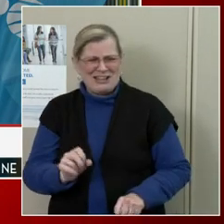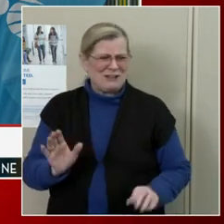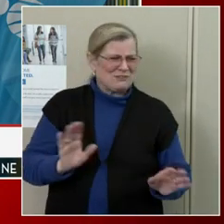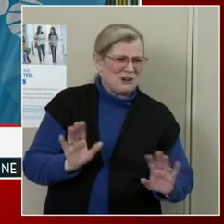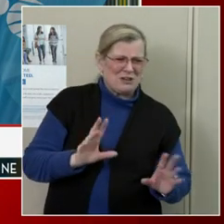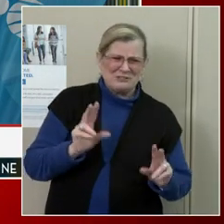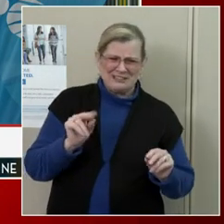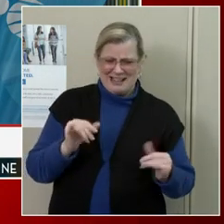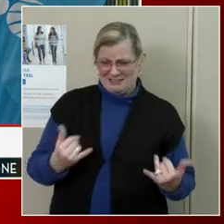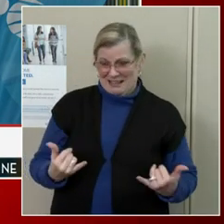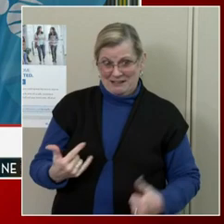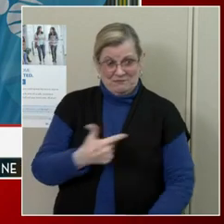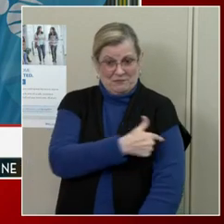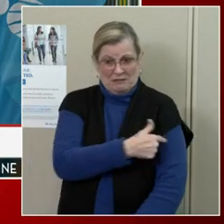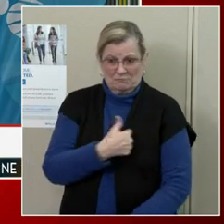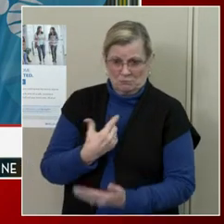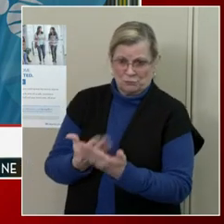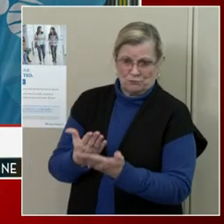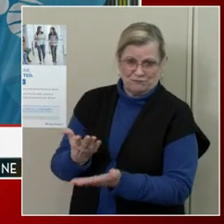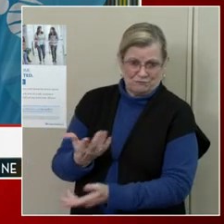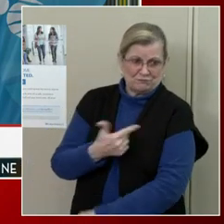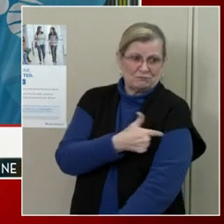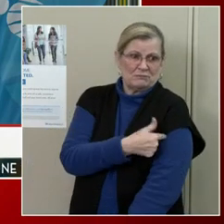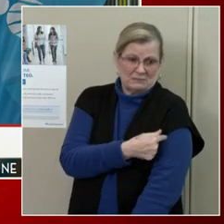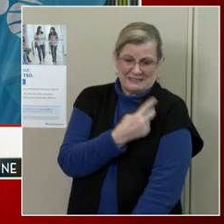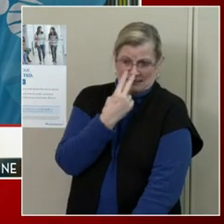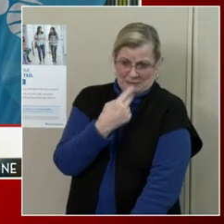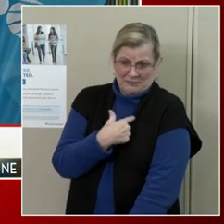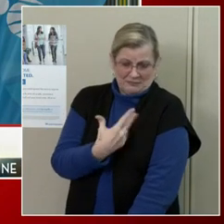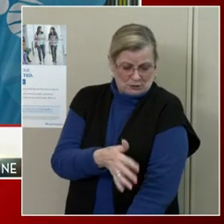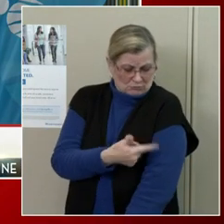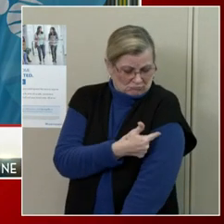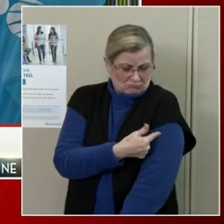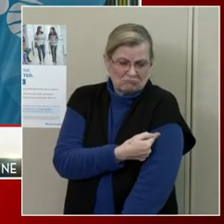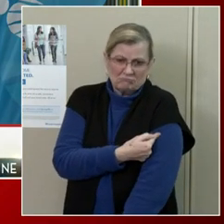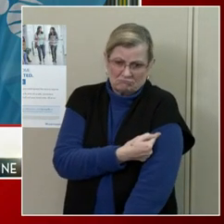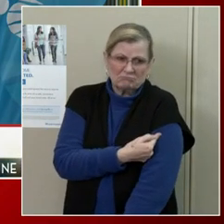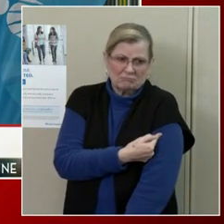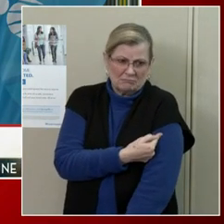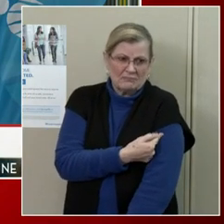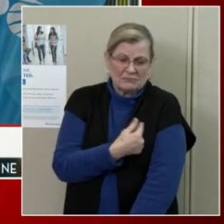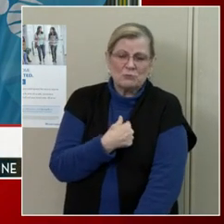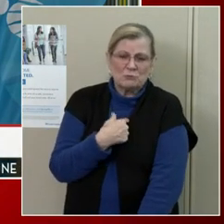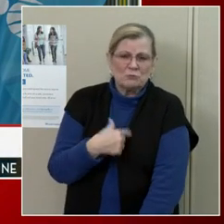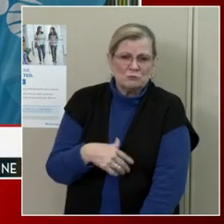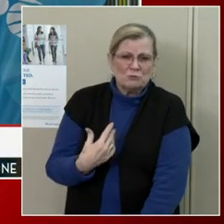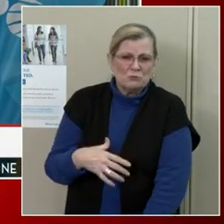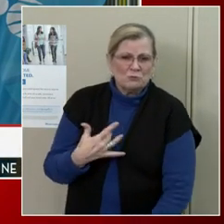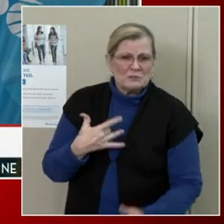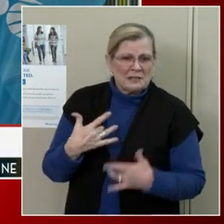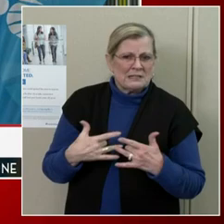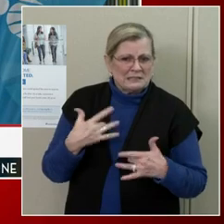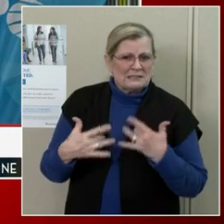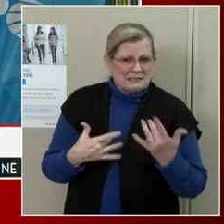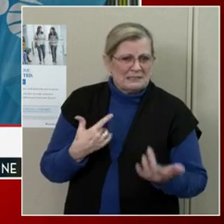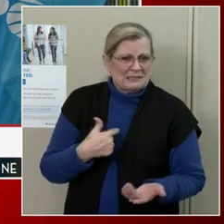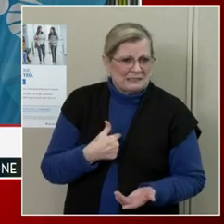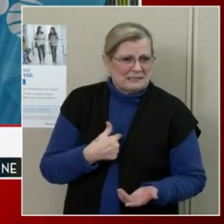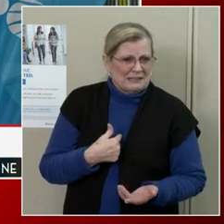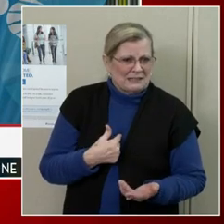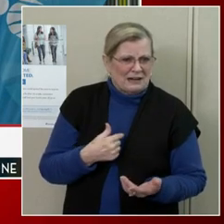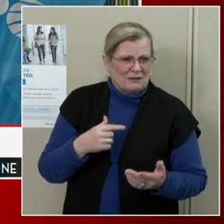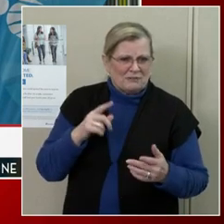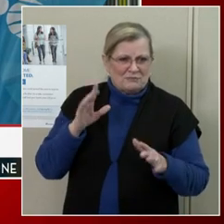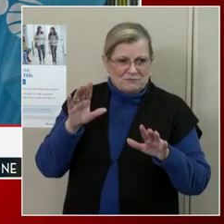the message we've heard from everybody else, and I'm actually looking forward to it. This is a great first step on our